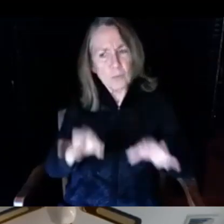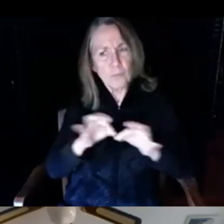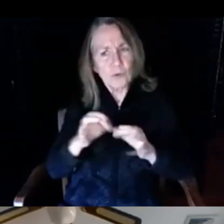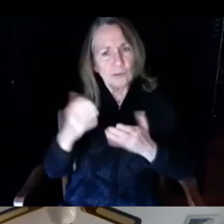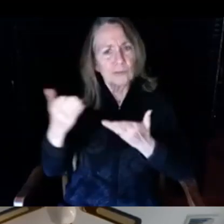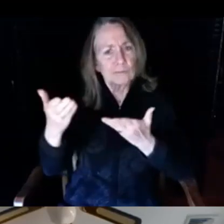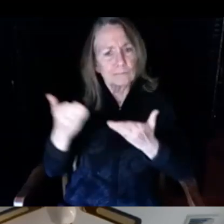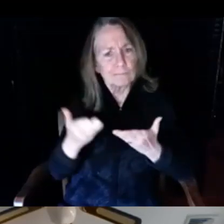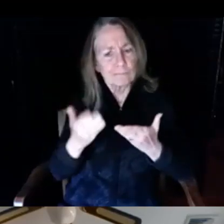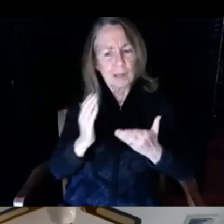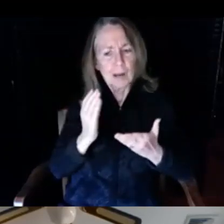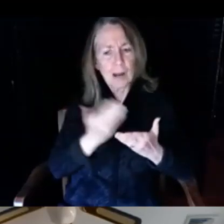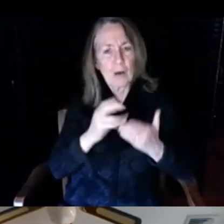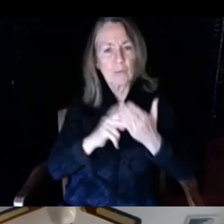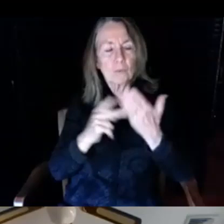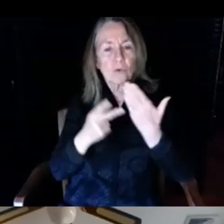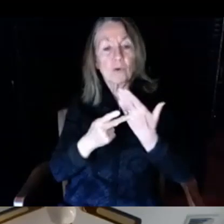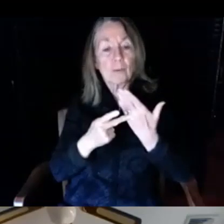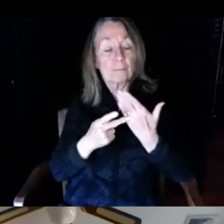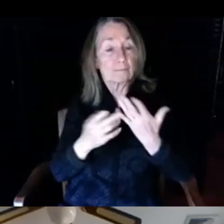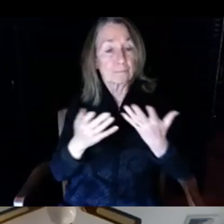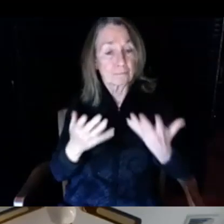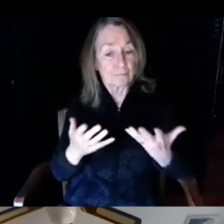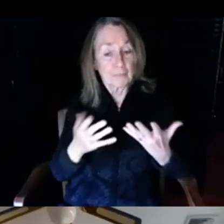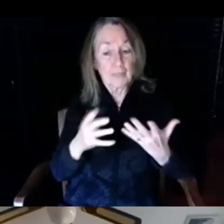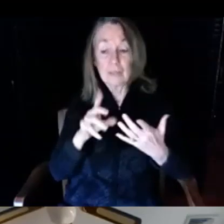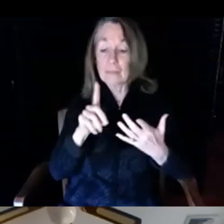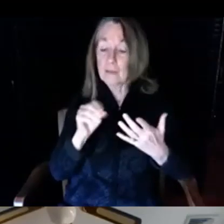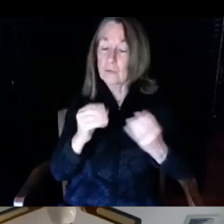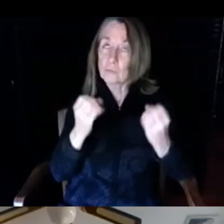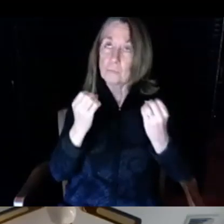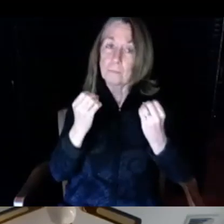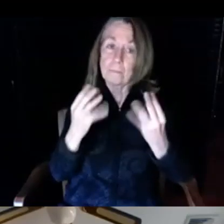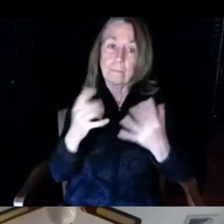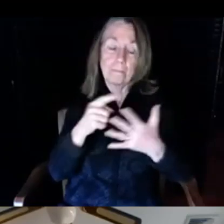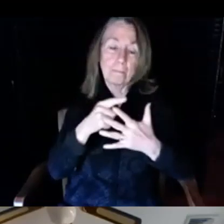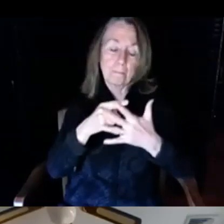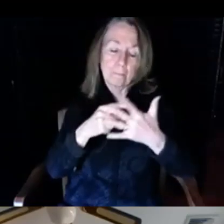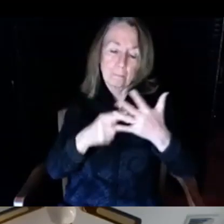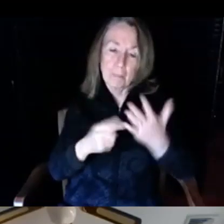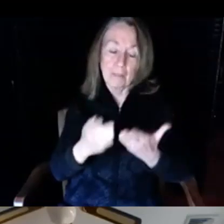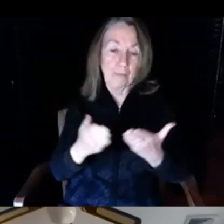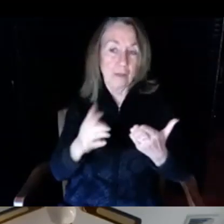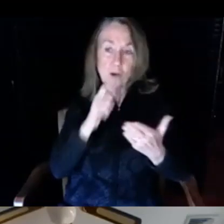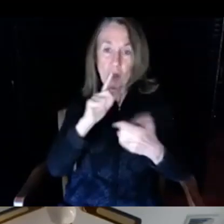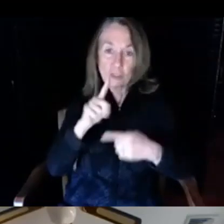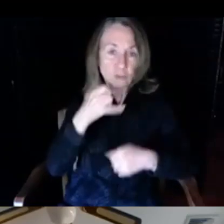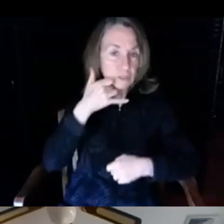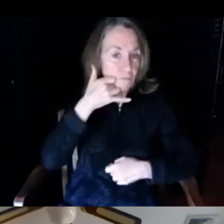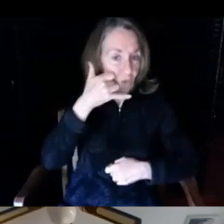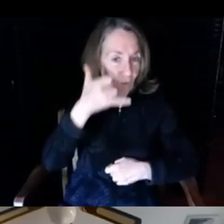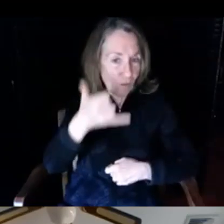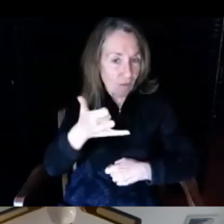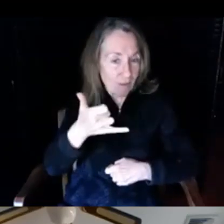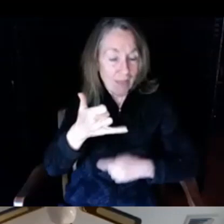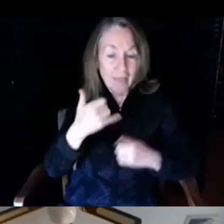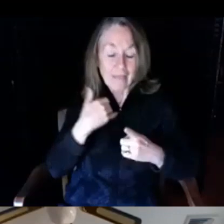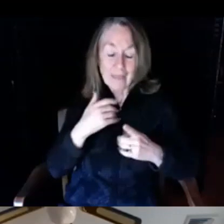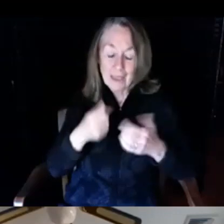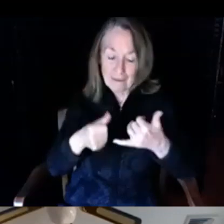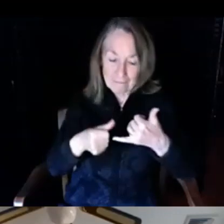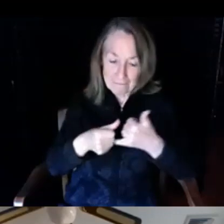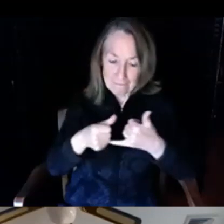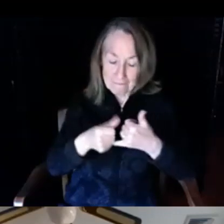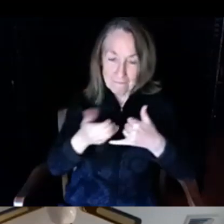years ago is because they do many things. They don't just make a phone call. They have